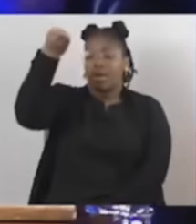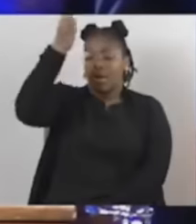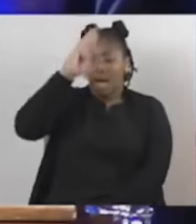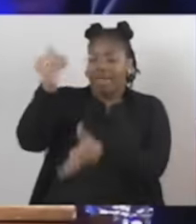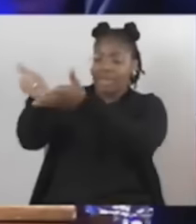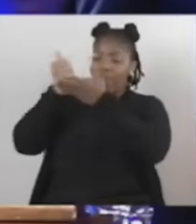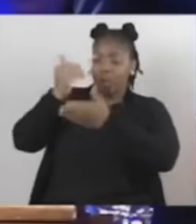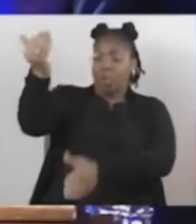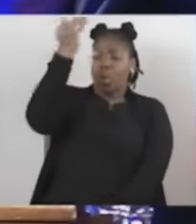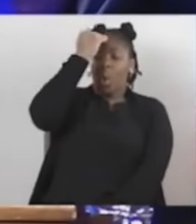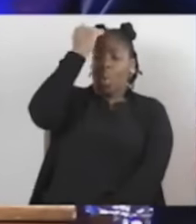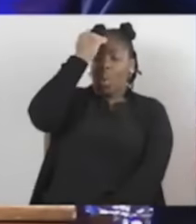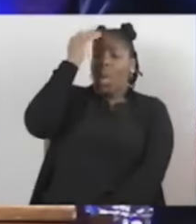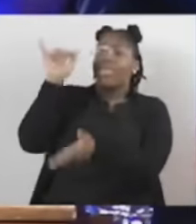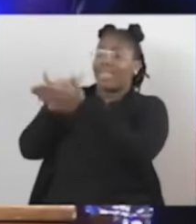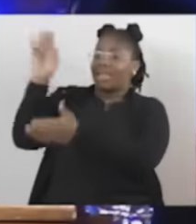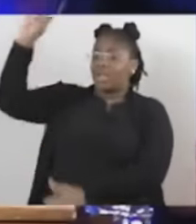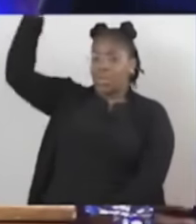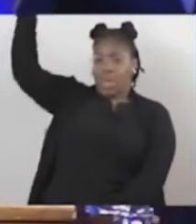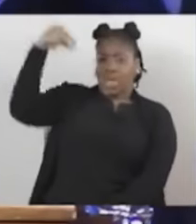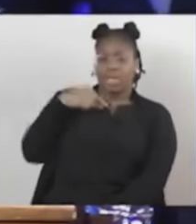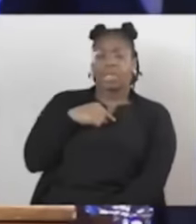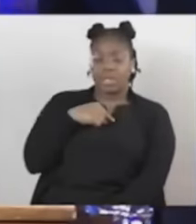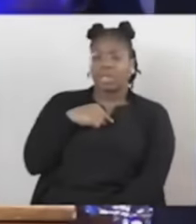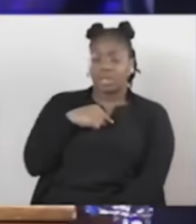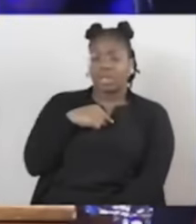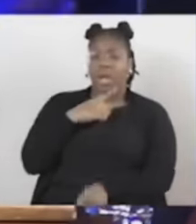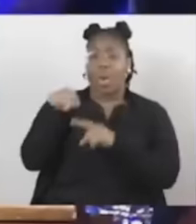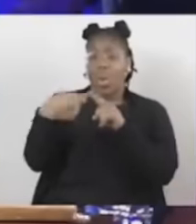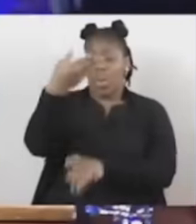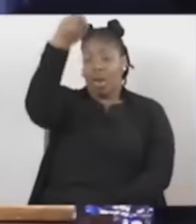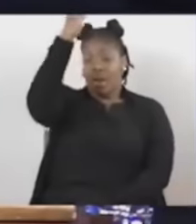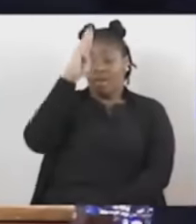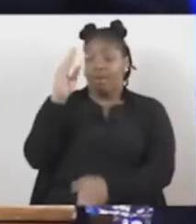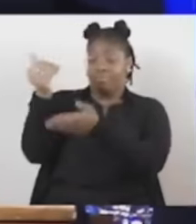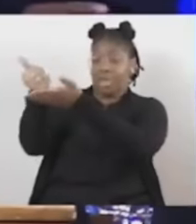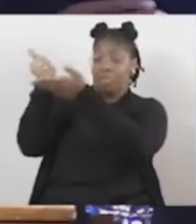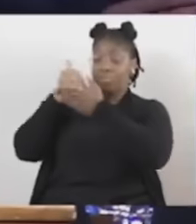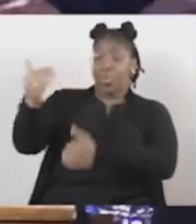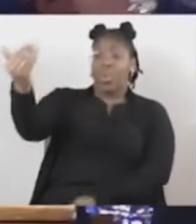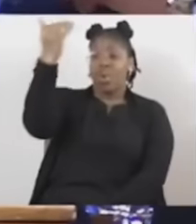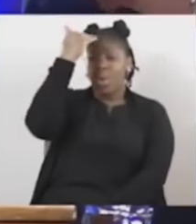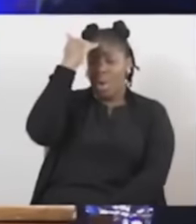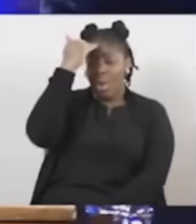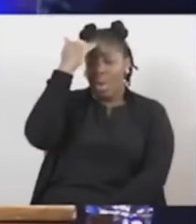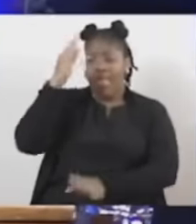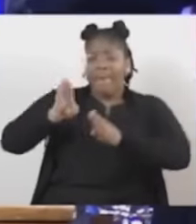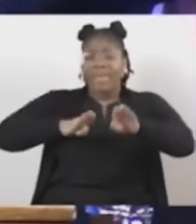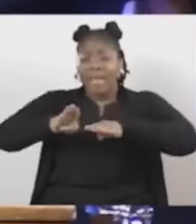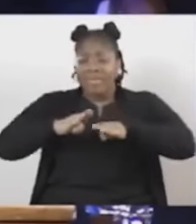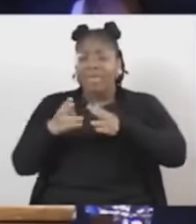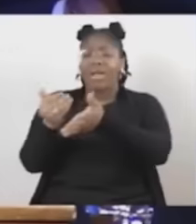because that's his grace. Are you listening to me? So when God makes you aware of a behavior, a mindset, a response,